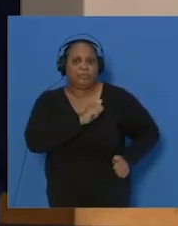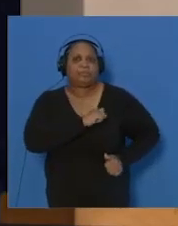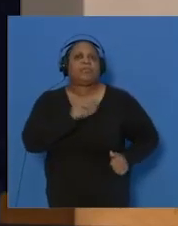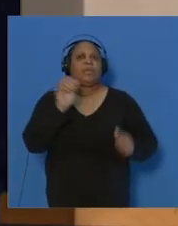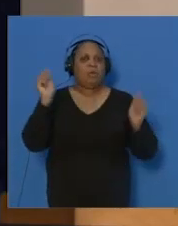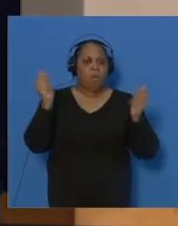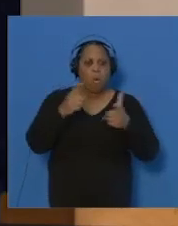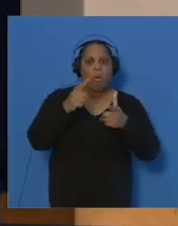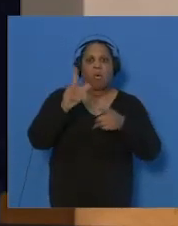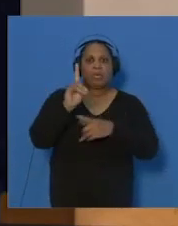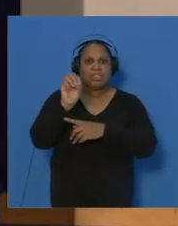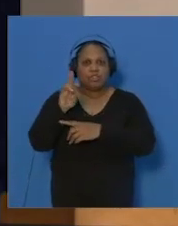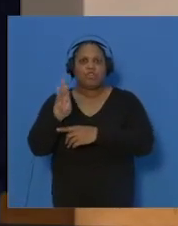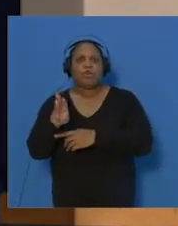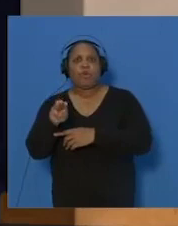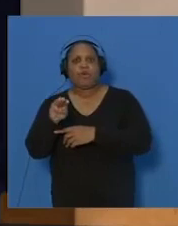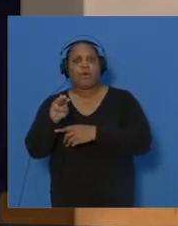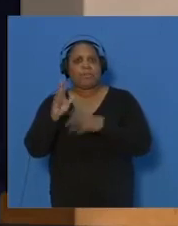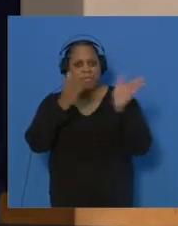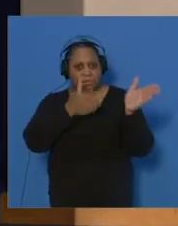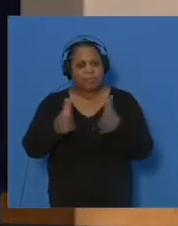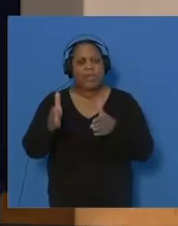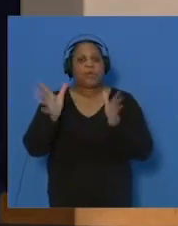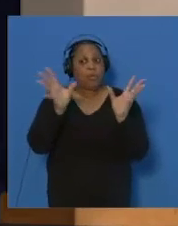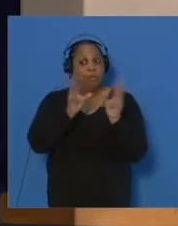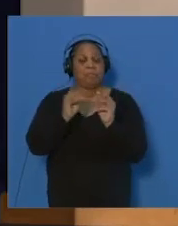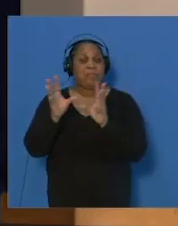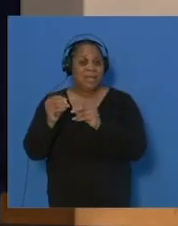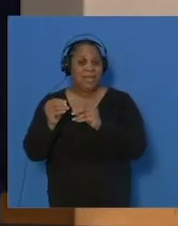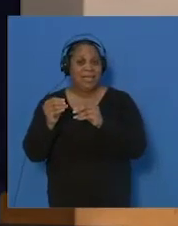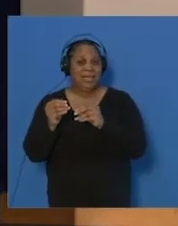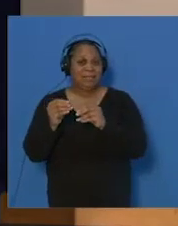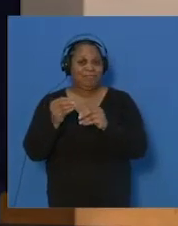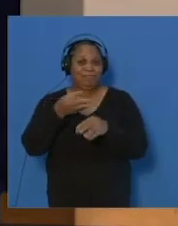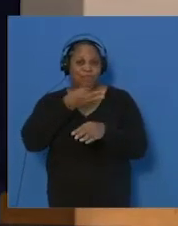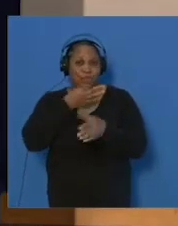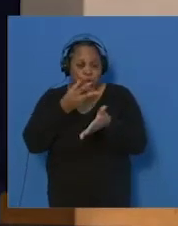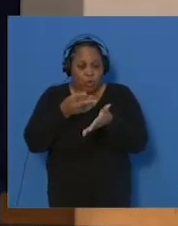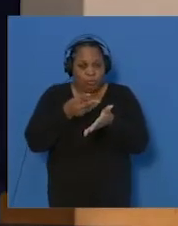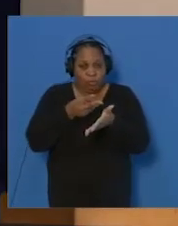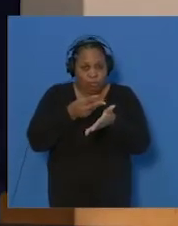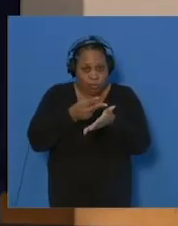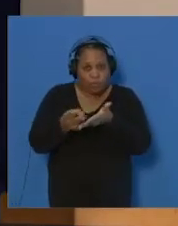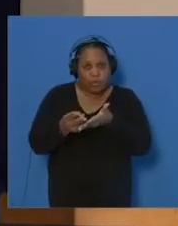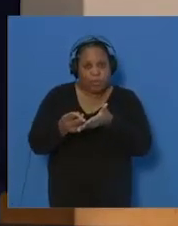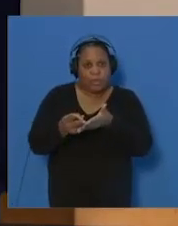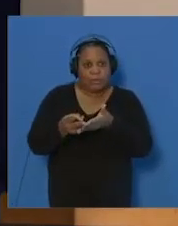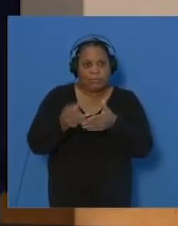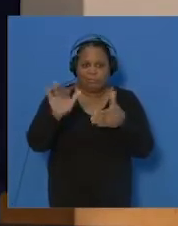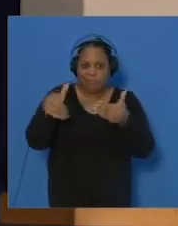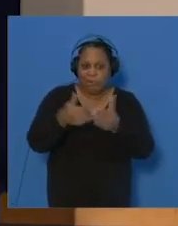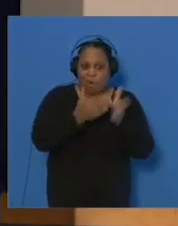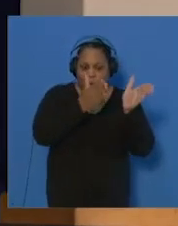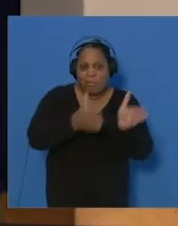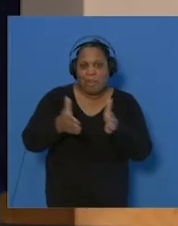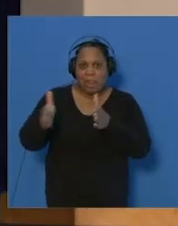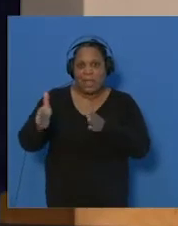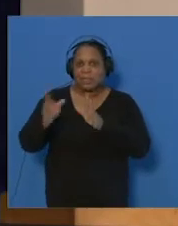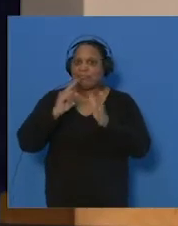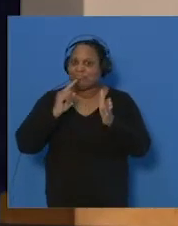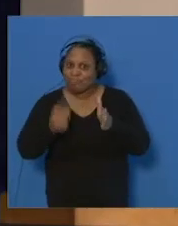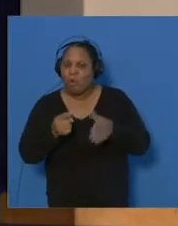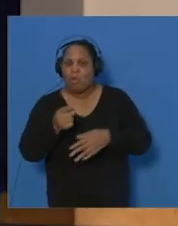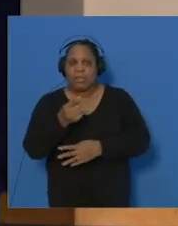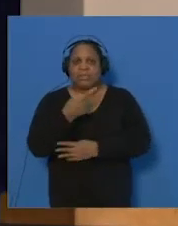all of the adequate information. Again, we will meet in just under 2 weeks. We'll set out our plan. We'll give everyone the marching orders. We'll make sure that we have